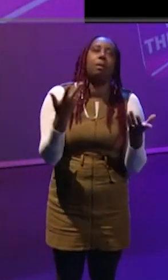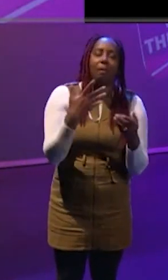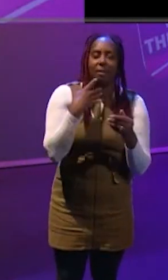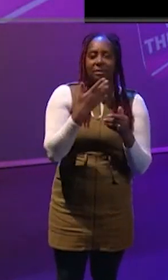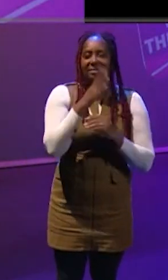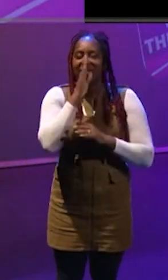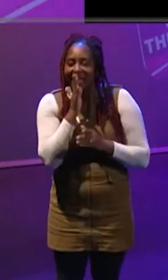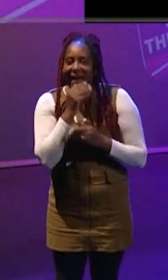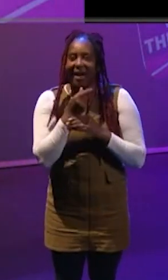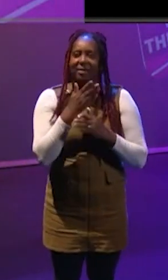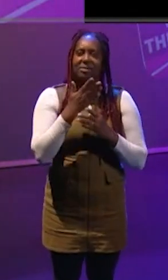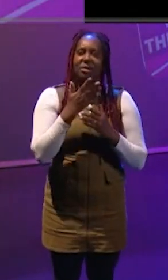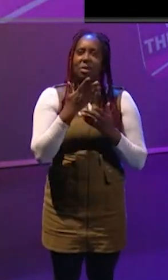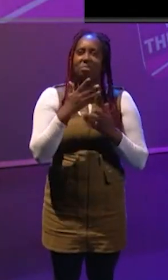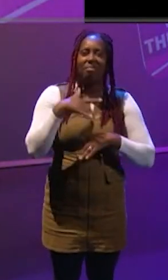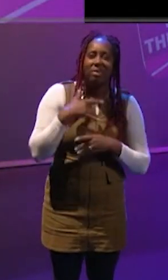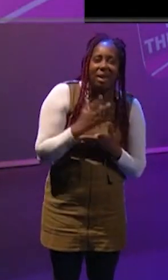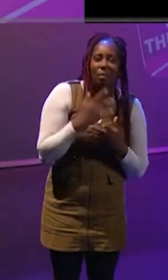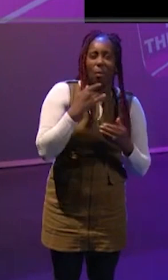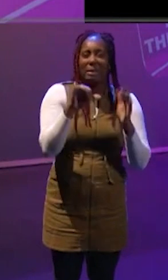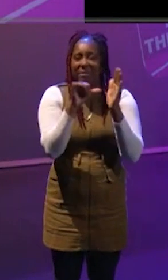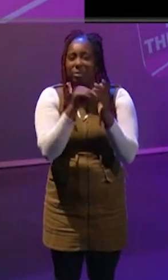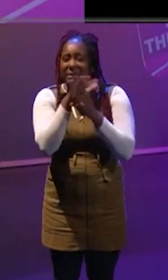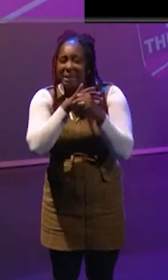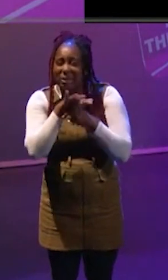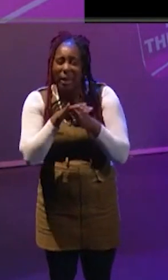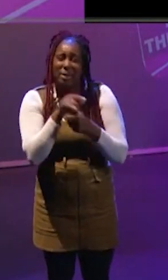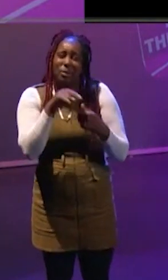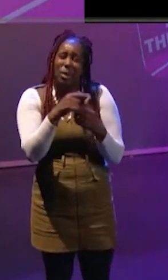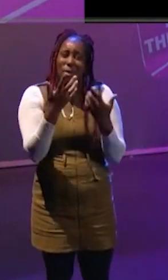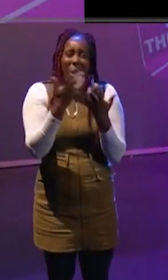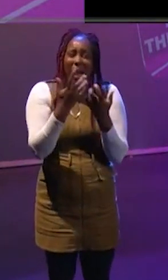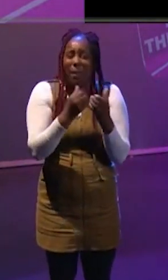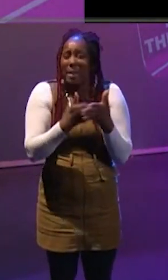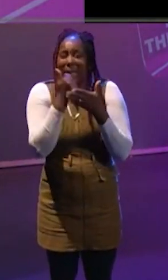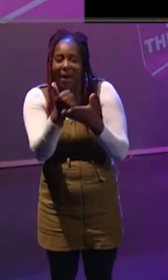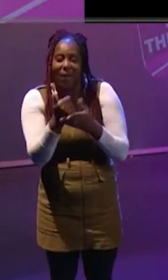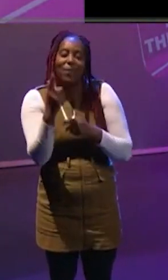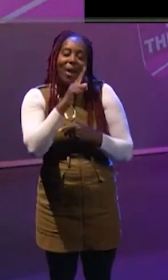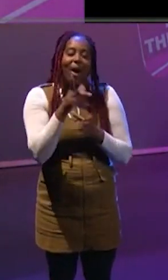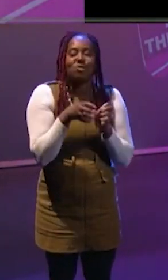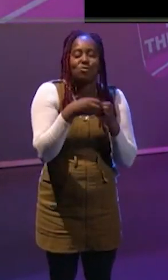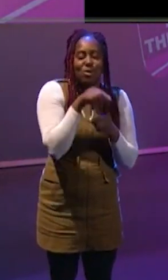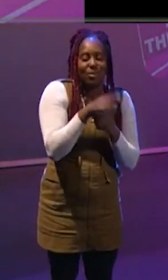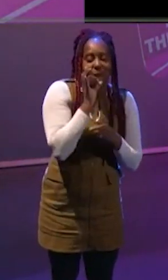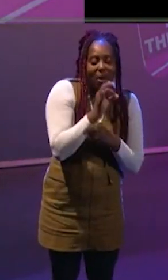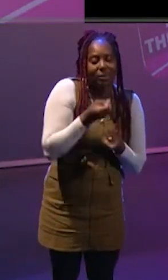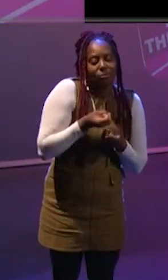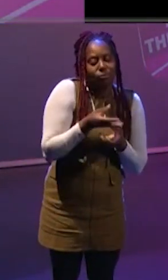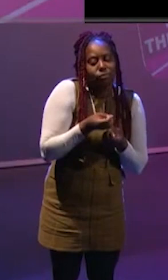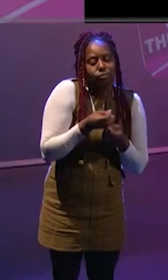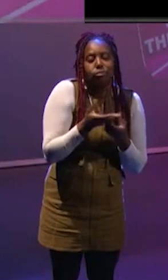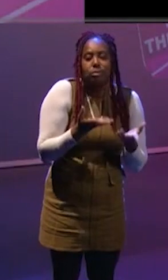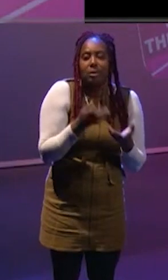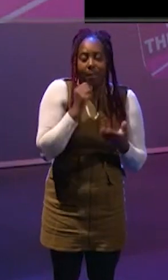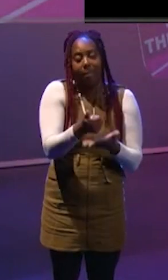conversation, or I've got an artist who needs advice and I don't quite know how to approach that conversation. I go to one of my peers, and more often than not, it